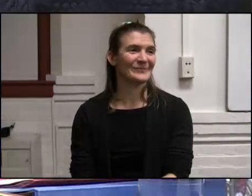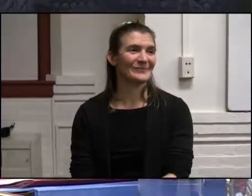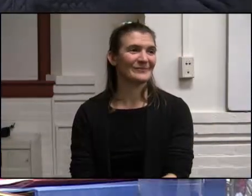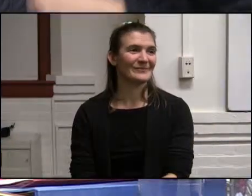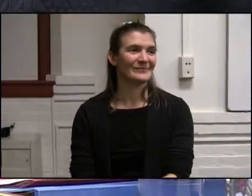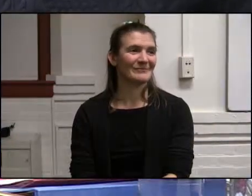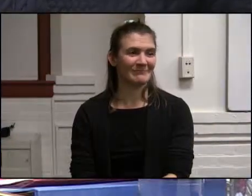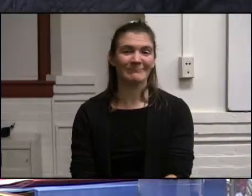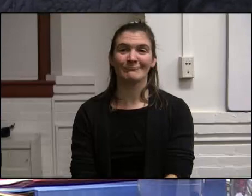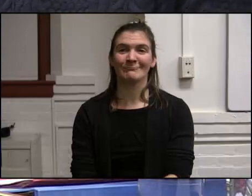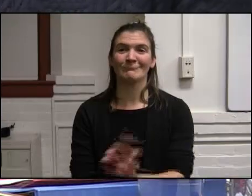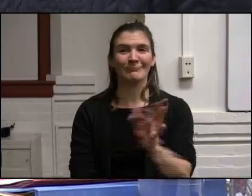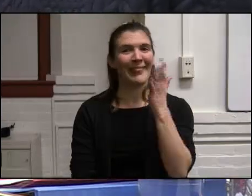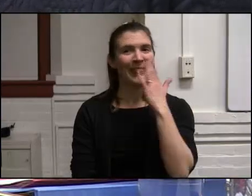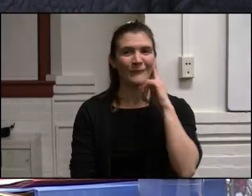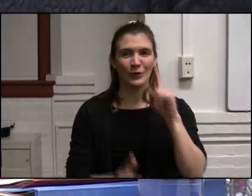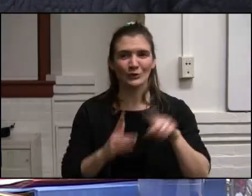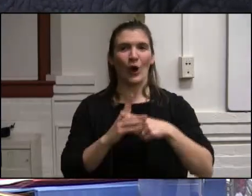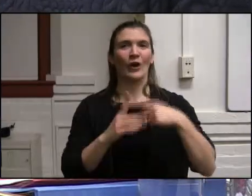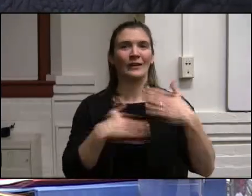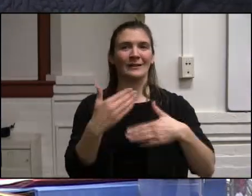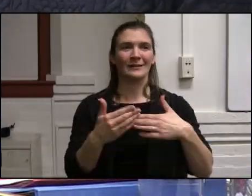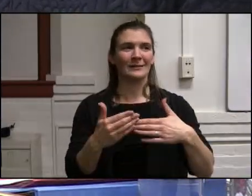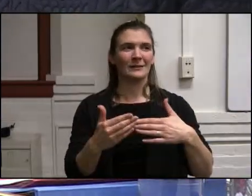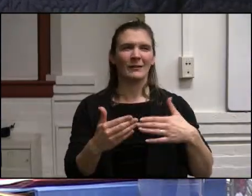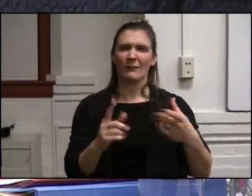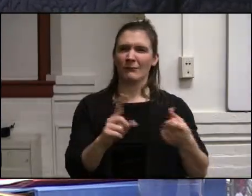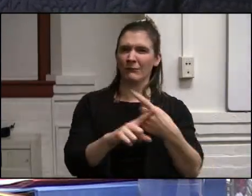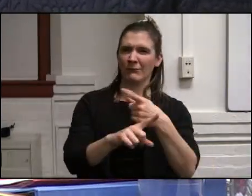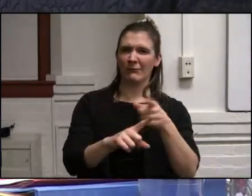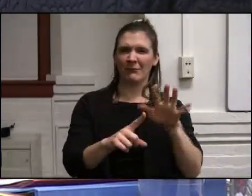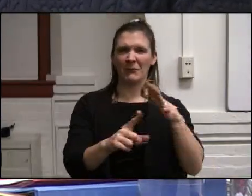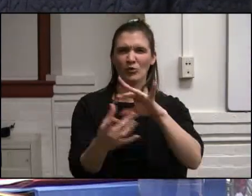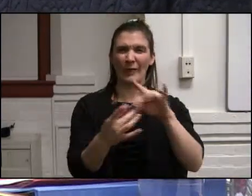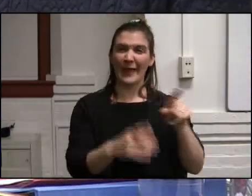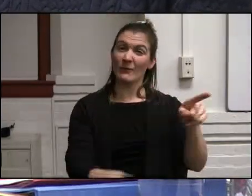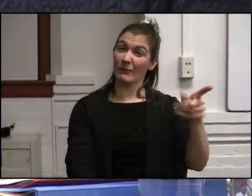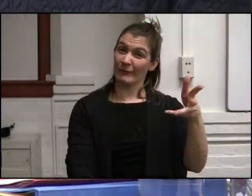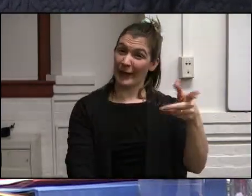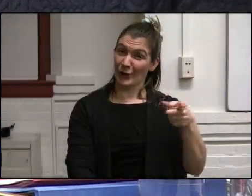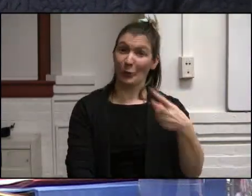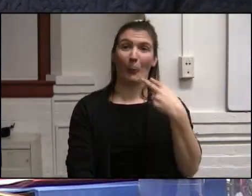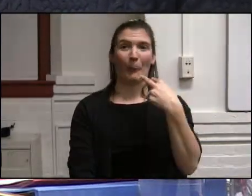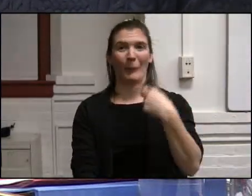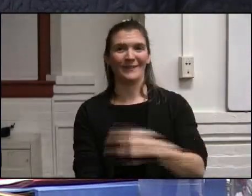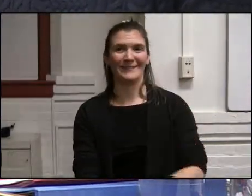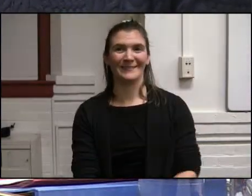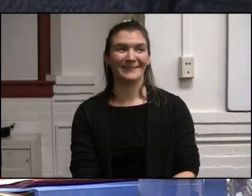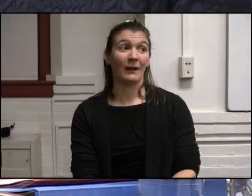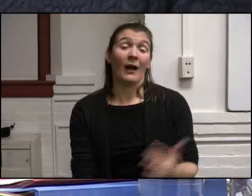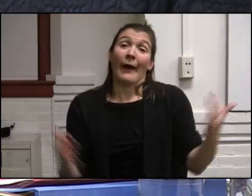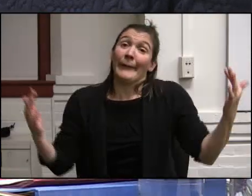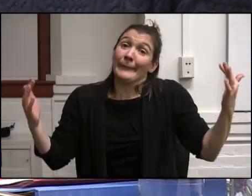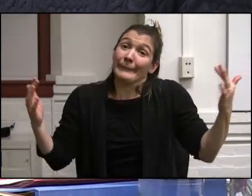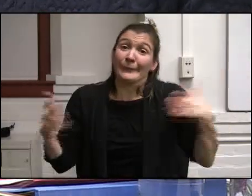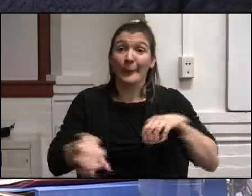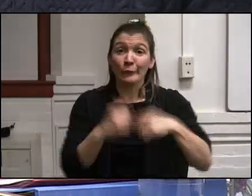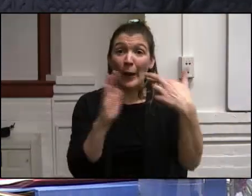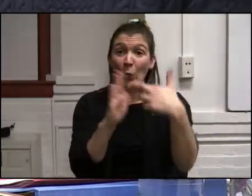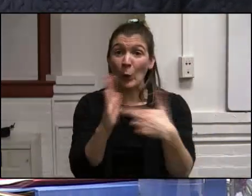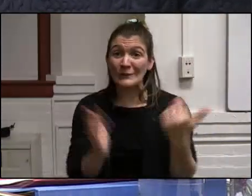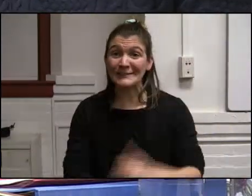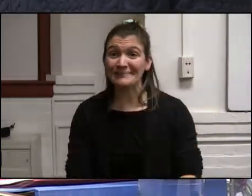Okay. Thanks for starting off with an unorthodox comment. Anyone else? Continuing your pattern. Exactly, yeah.